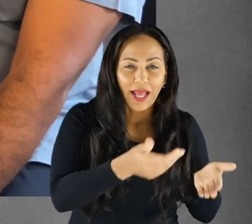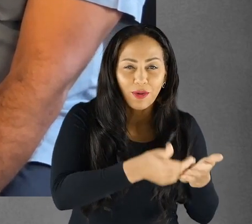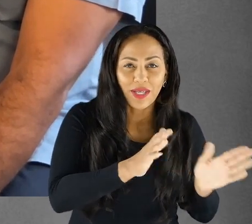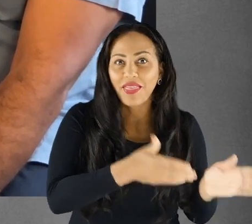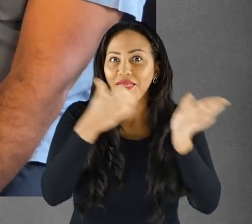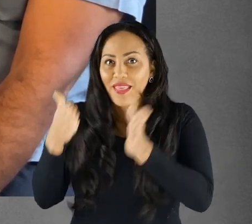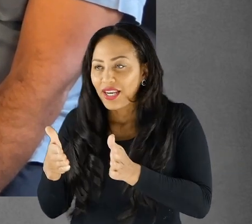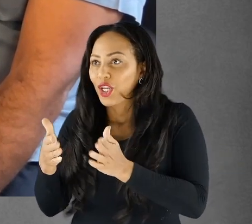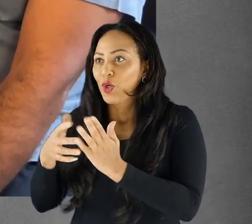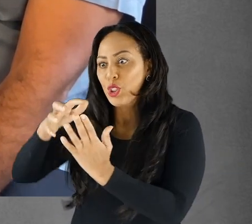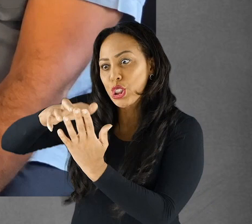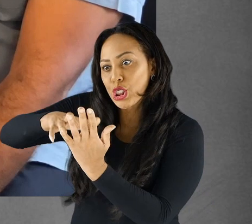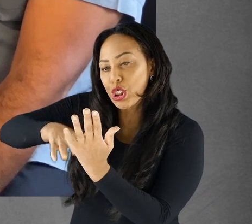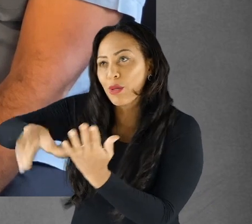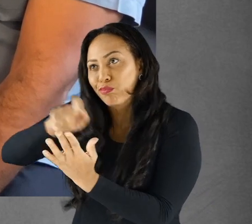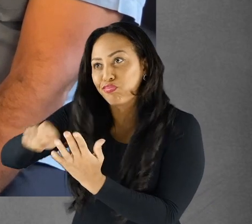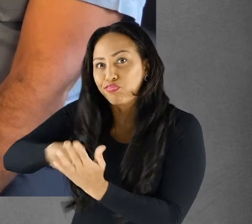yeah, there's a rest even within